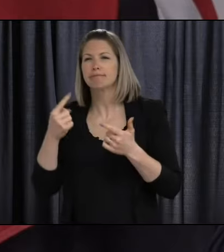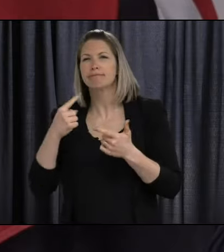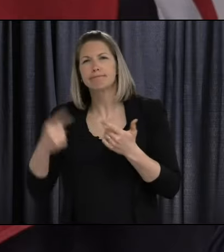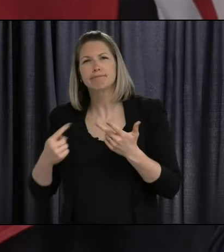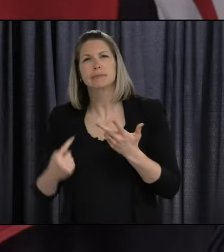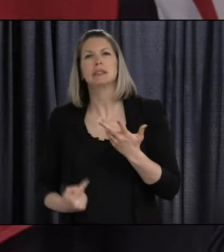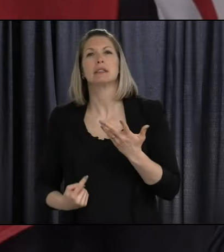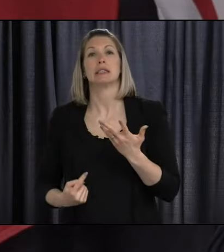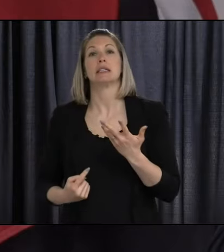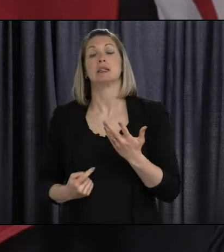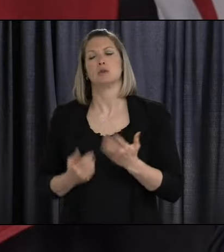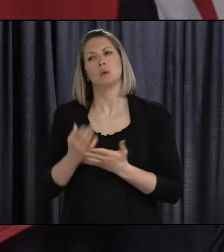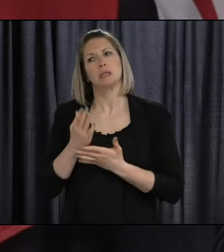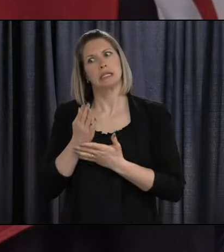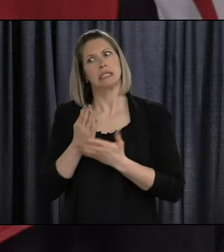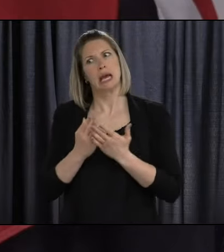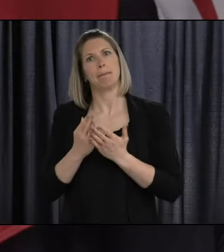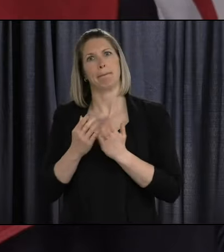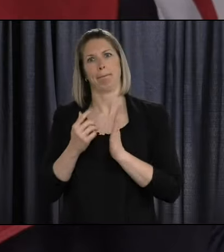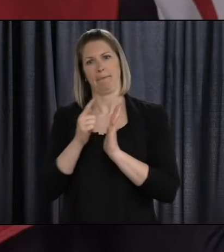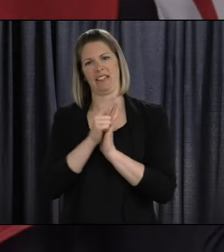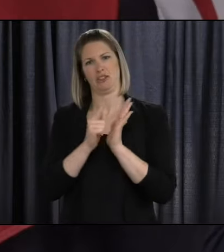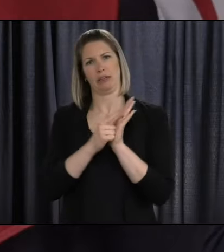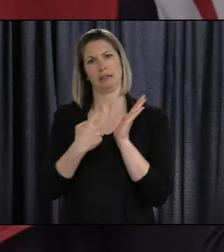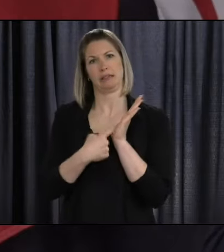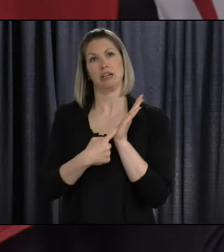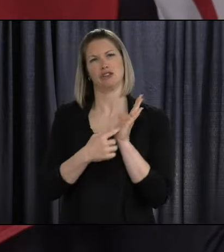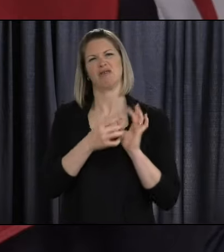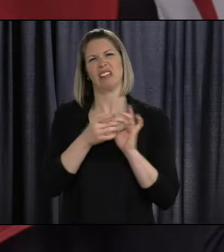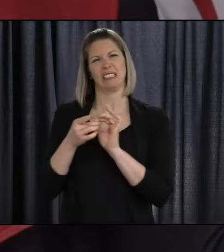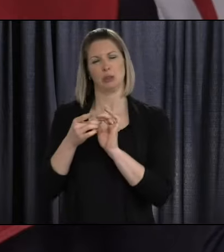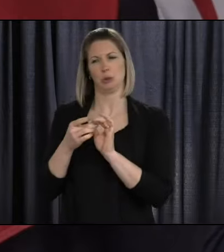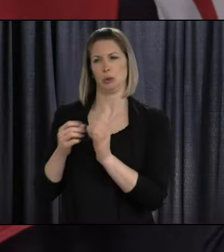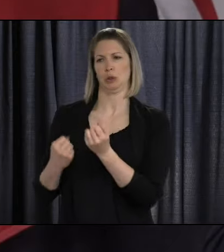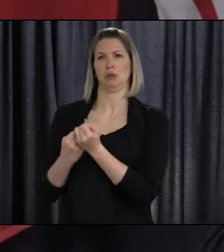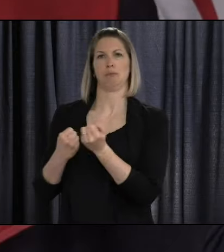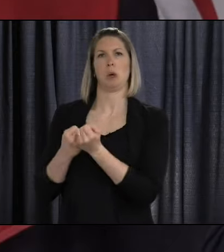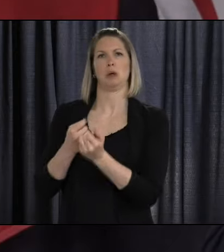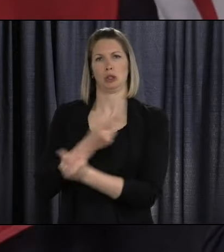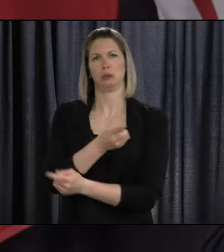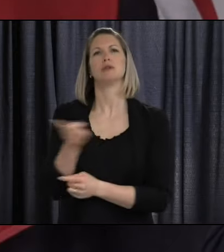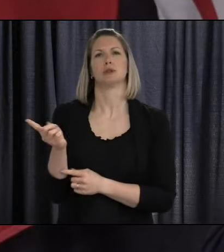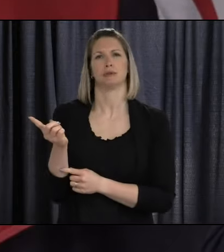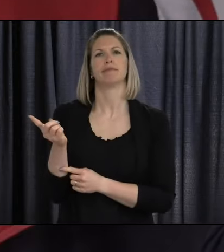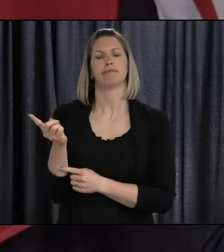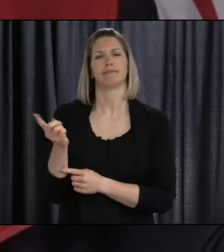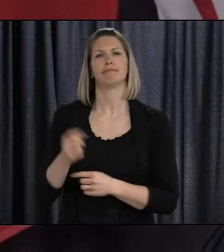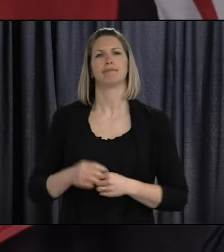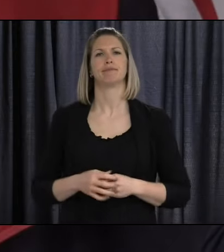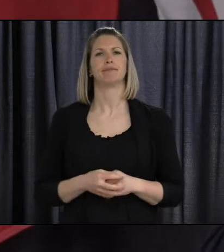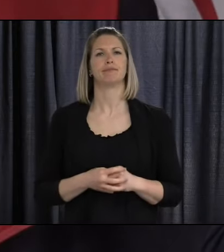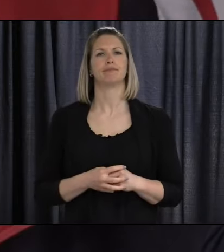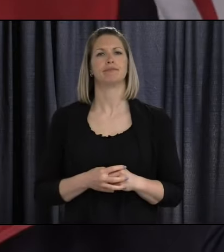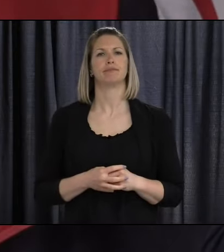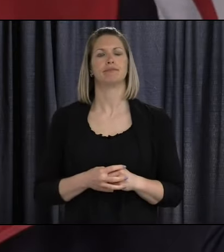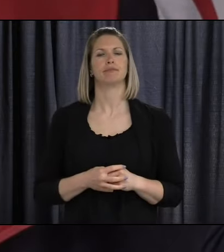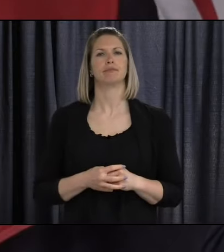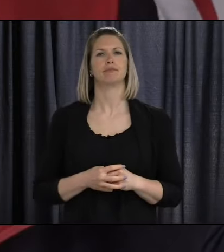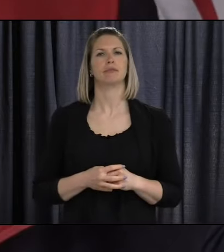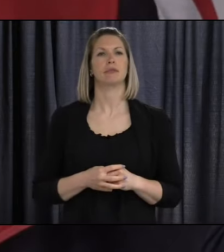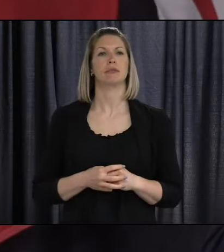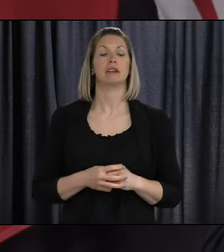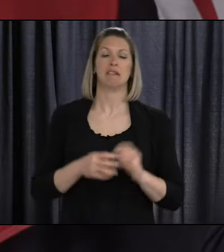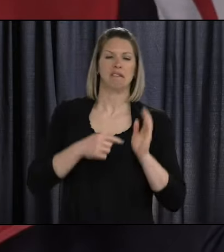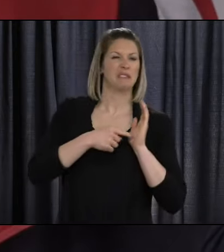deal with these very issues. Today we could deal with anything from supporting local